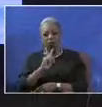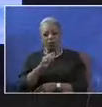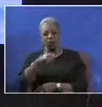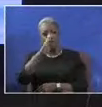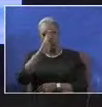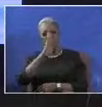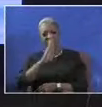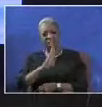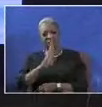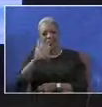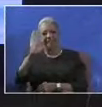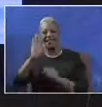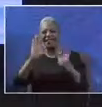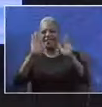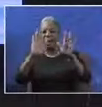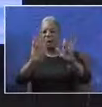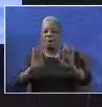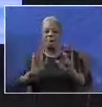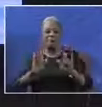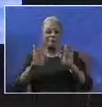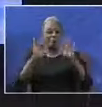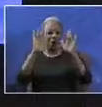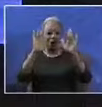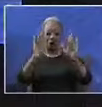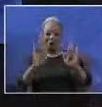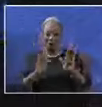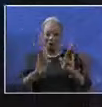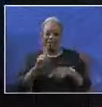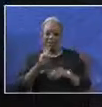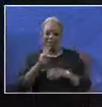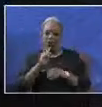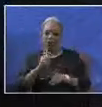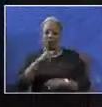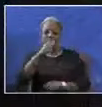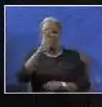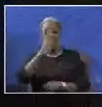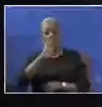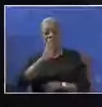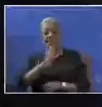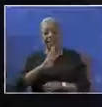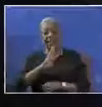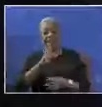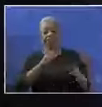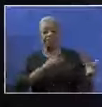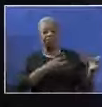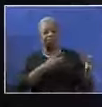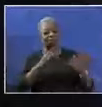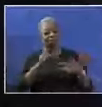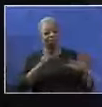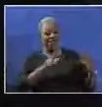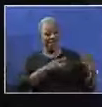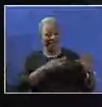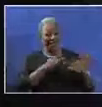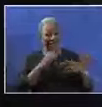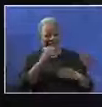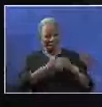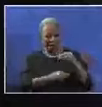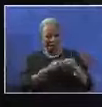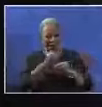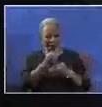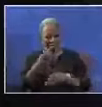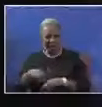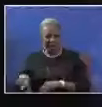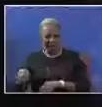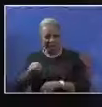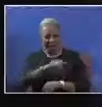of God. How compassionate God is, and how God is concerned about you, and God never leaves you, and